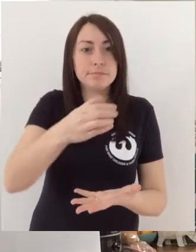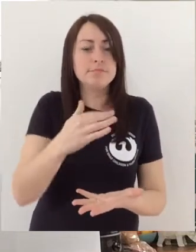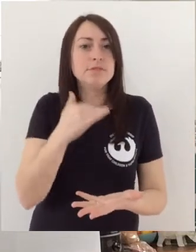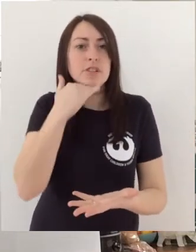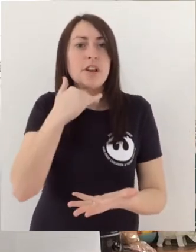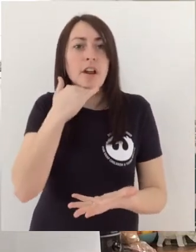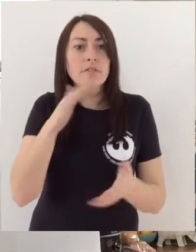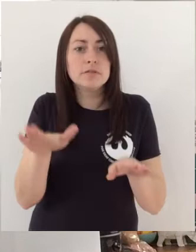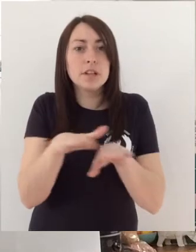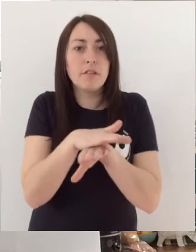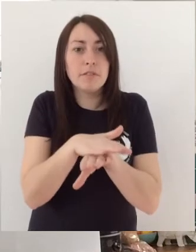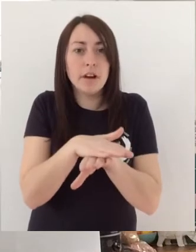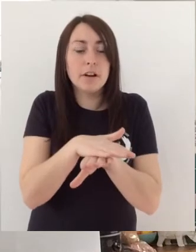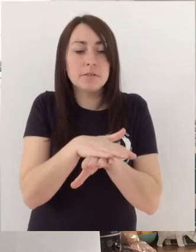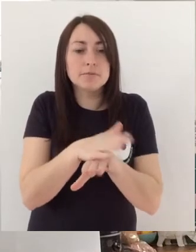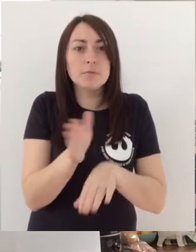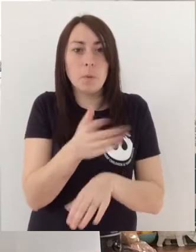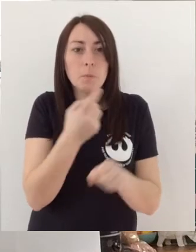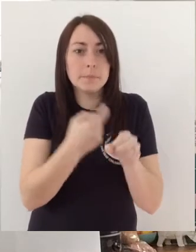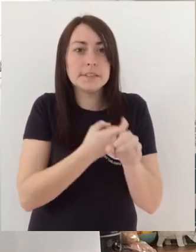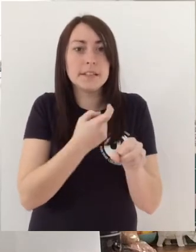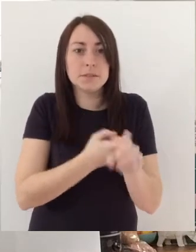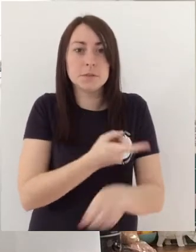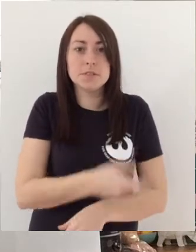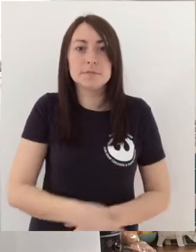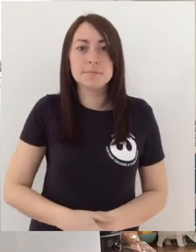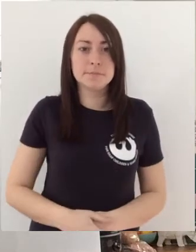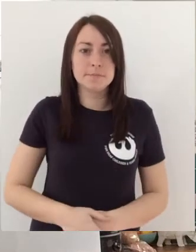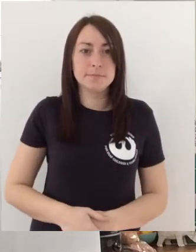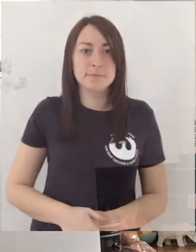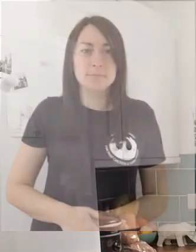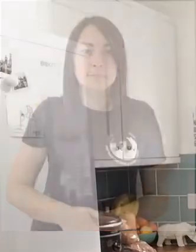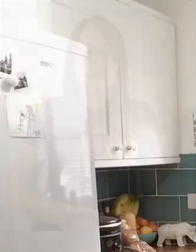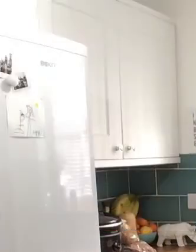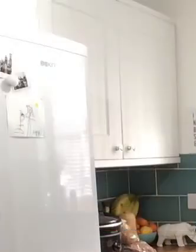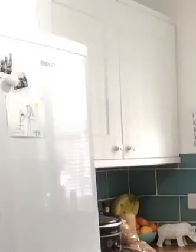to just coat all of them in that bowl.